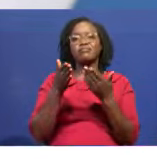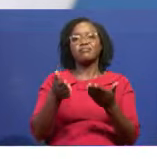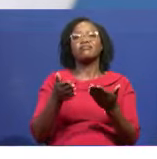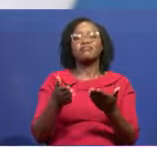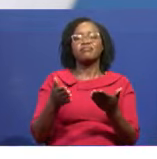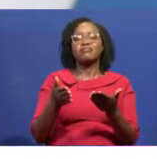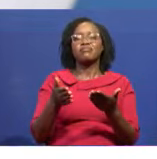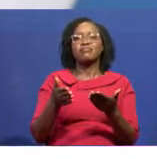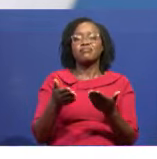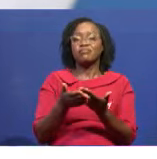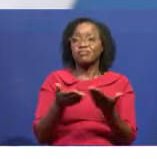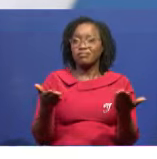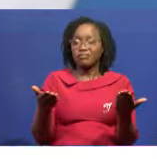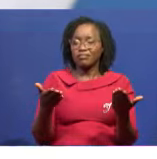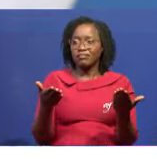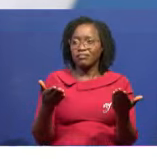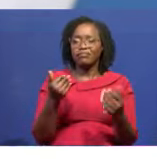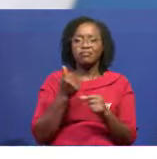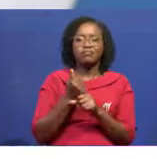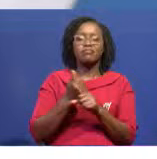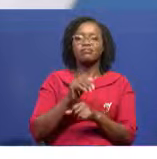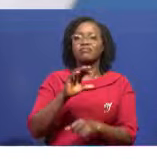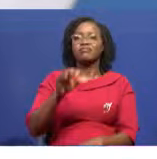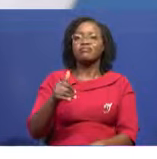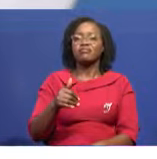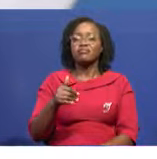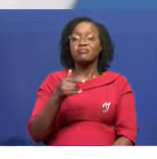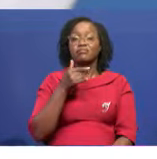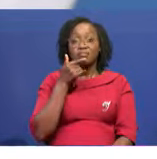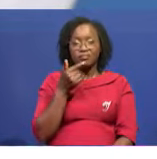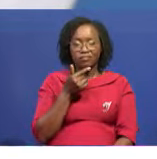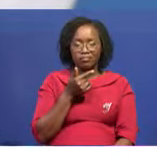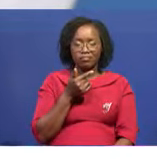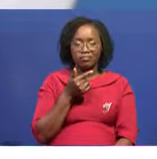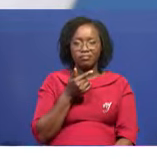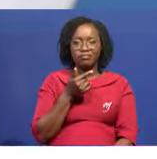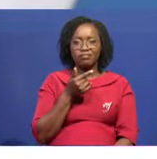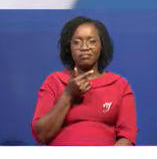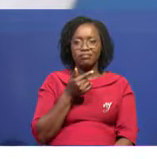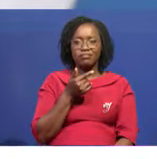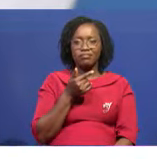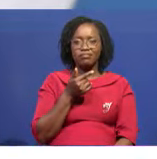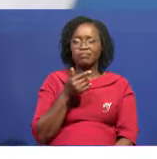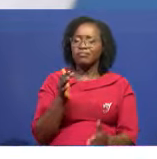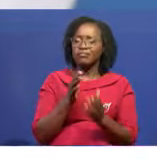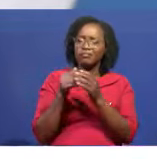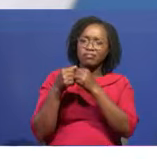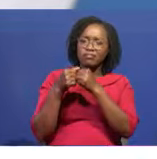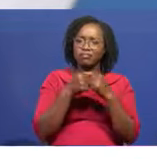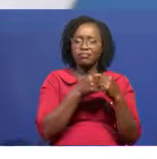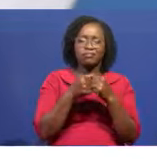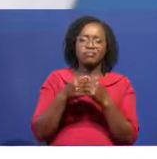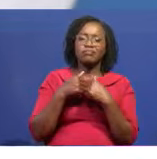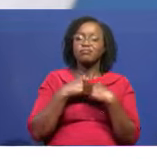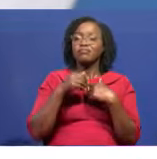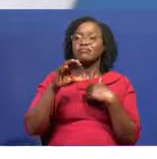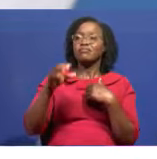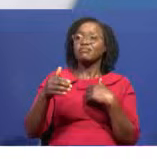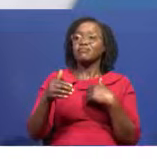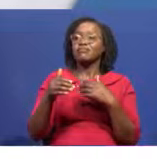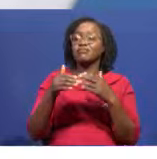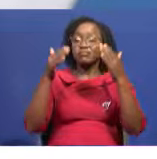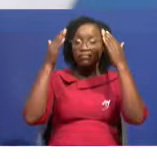all the counties, and then work with the counties, as you have said. There's a big challenge with the counties in terms